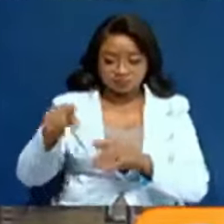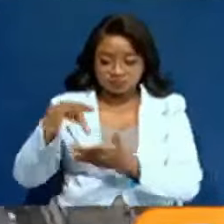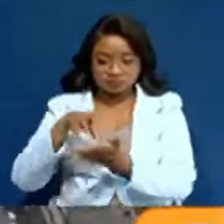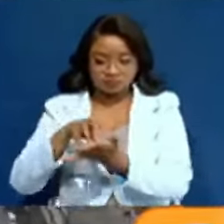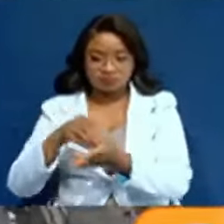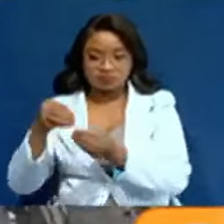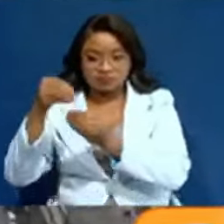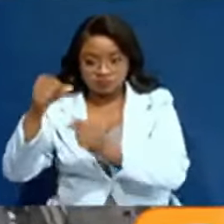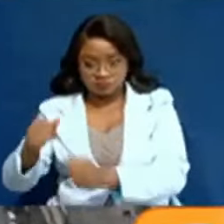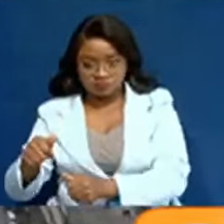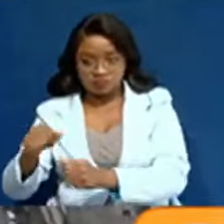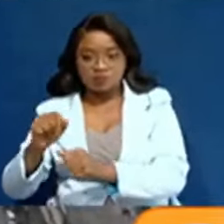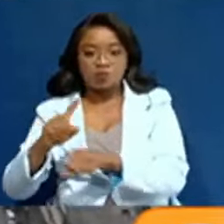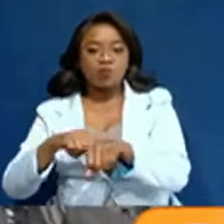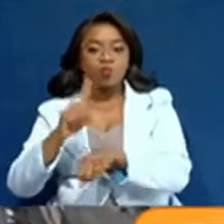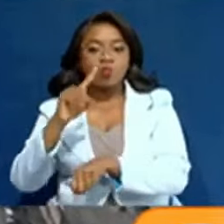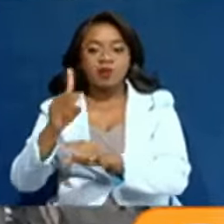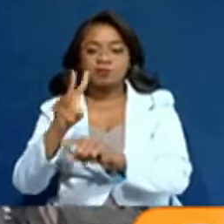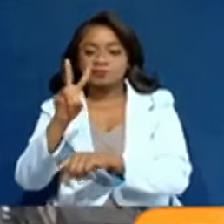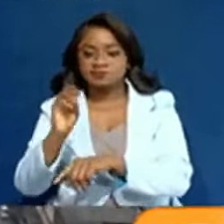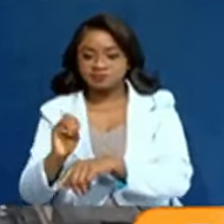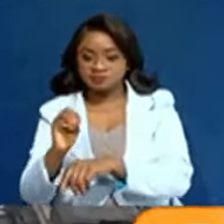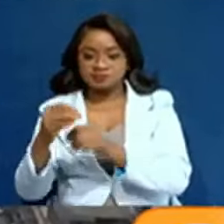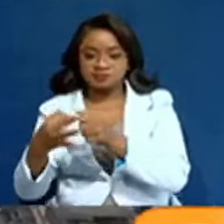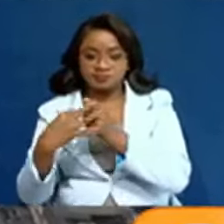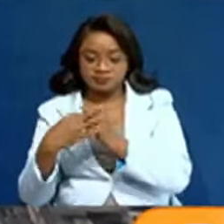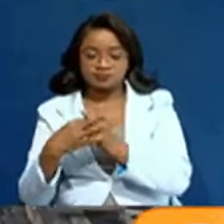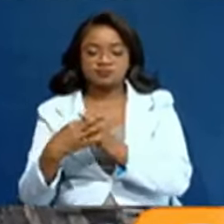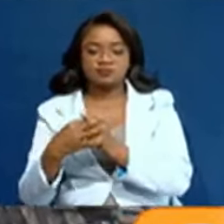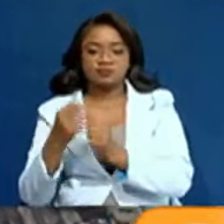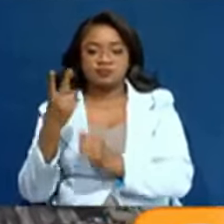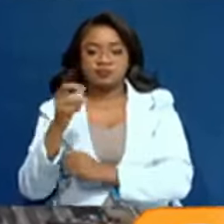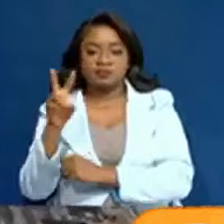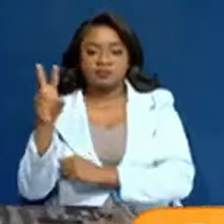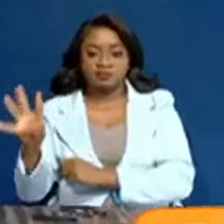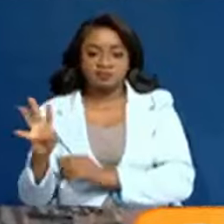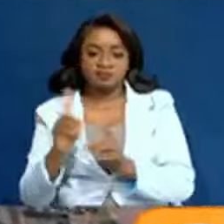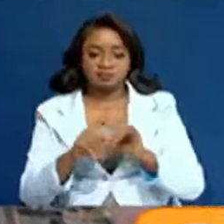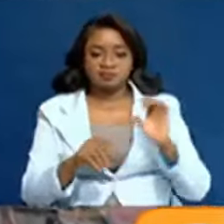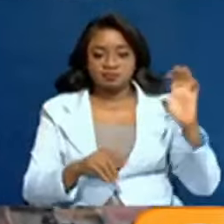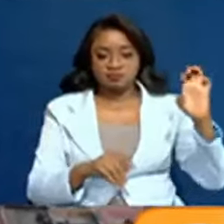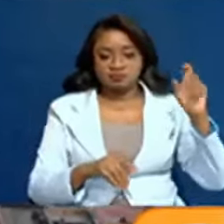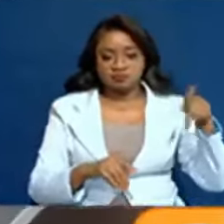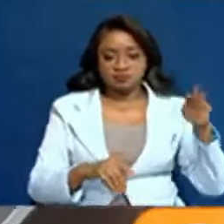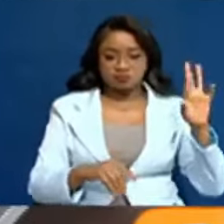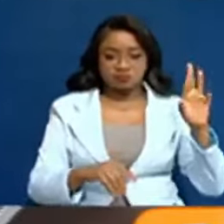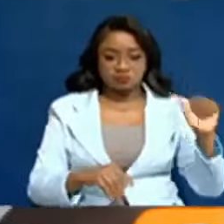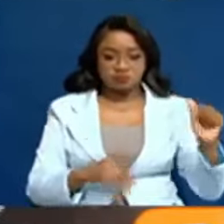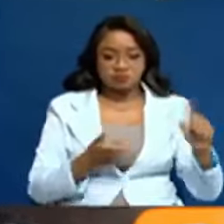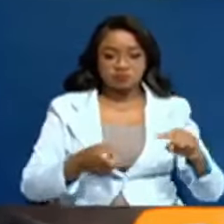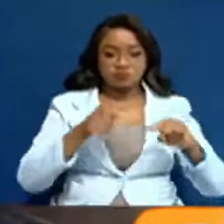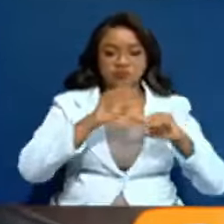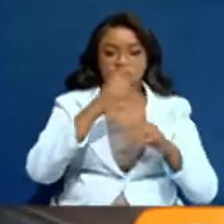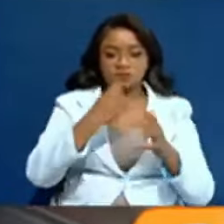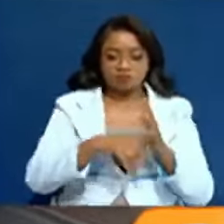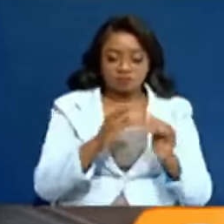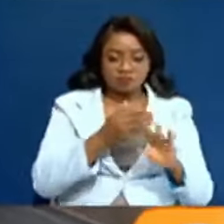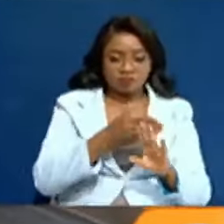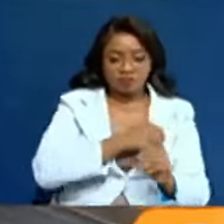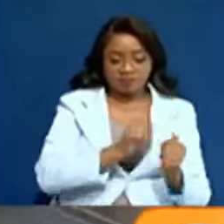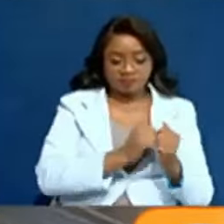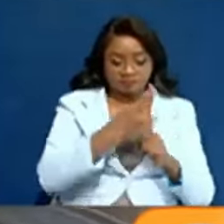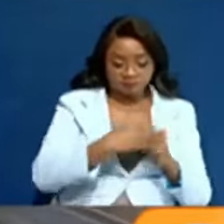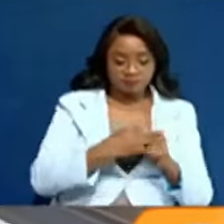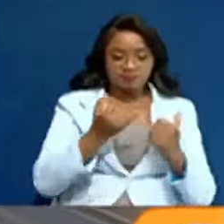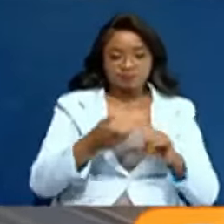and determined on the 28th of August 2024. The Energy and Petroleum Regulatory Authority hiked the levy from 18 shillings to 25 shillings